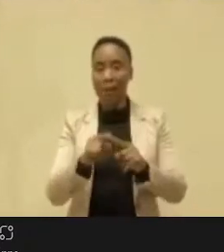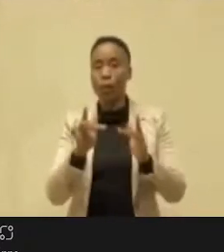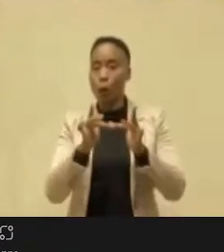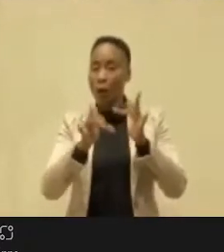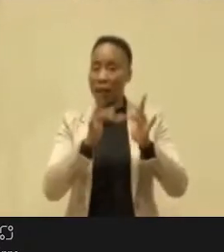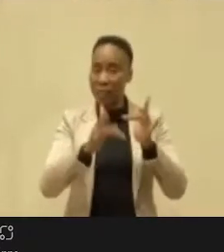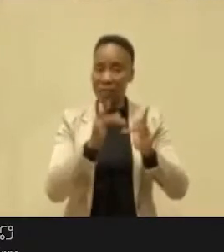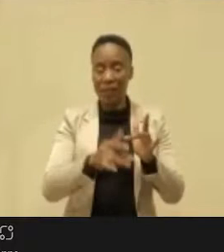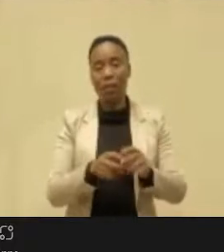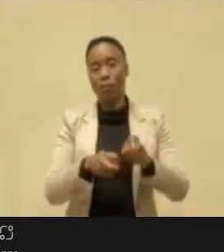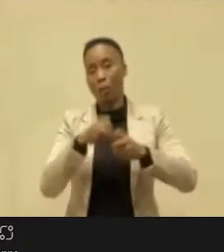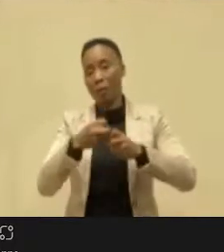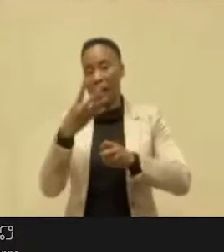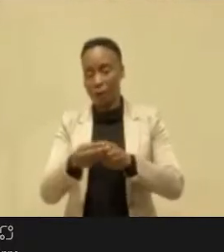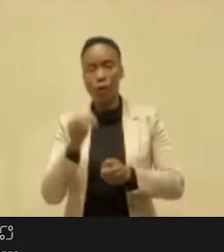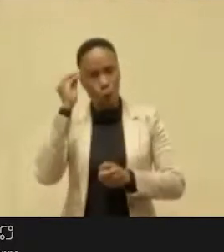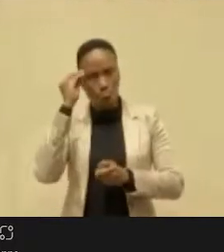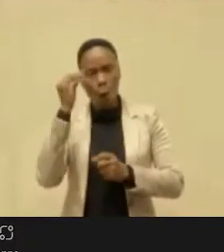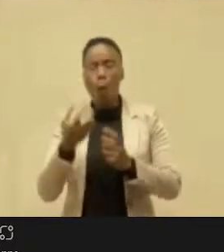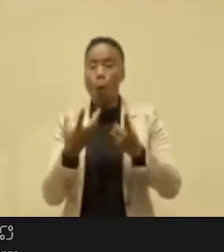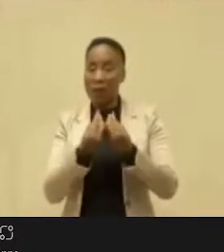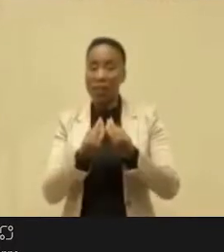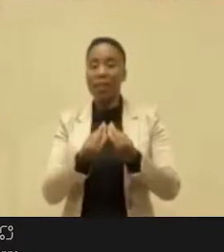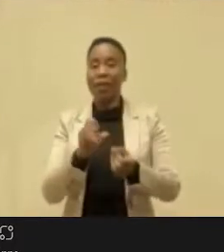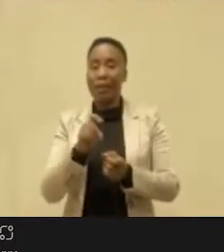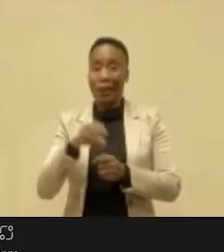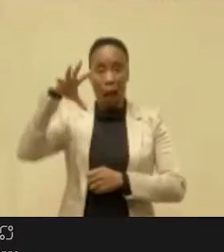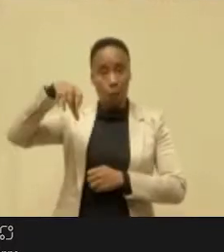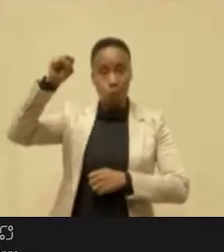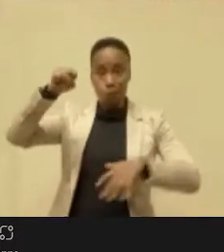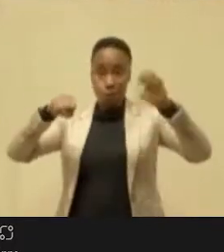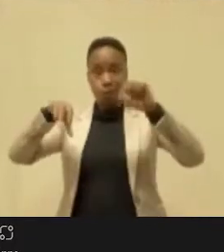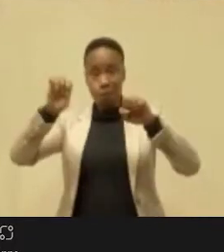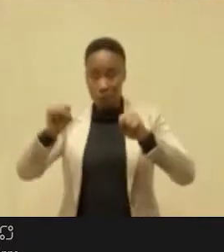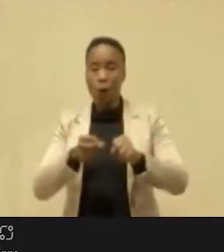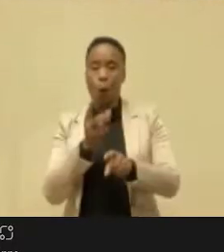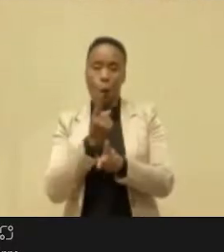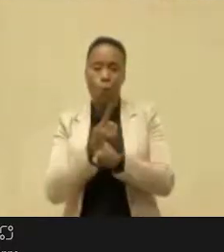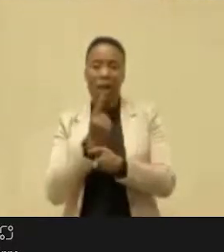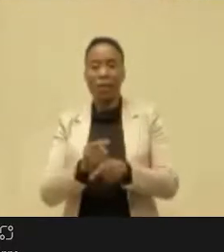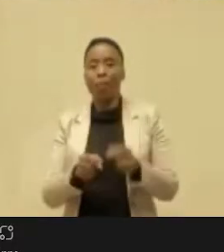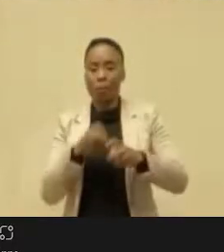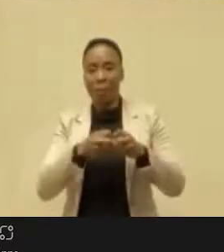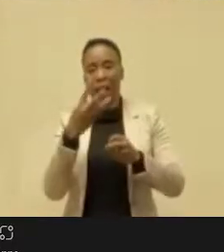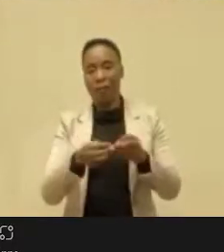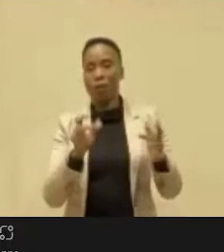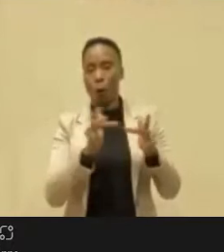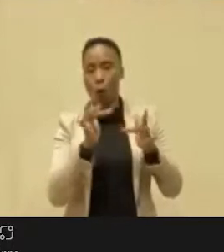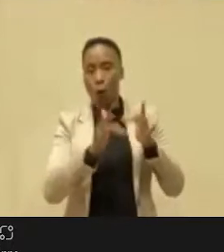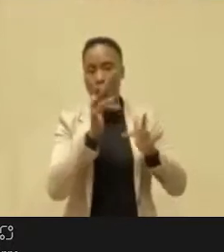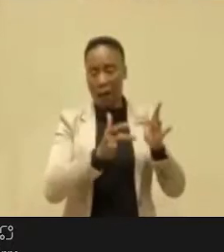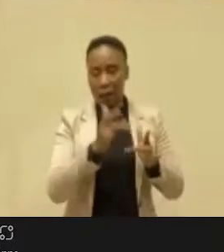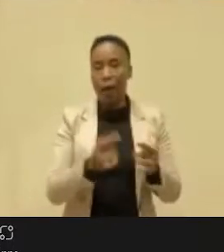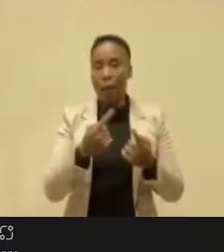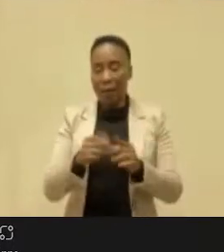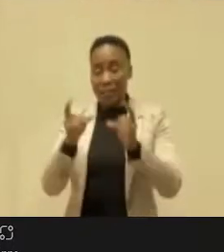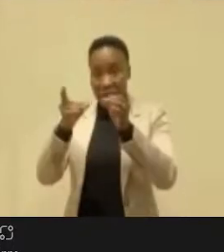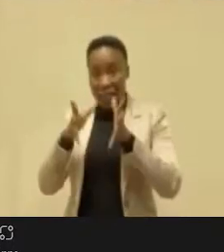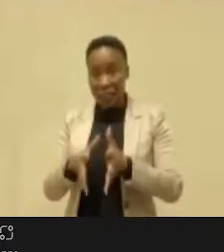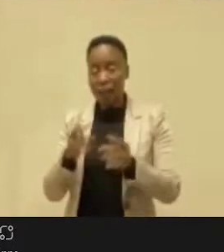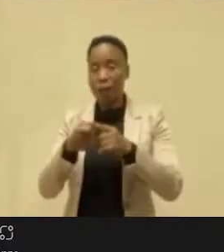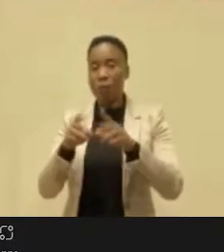load sharing there is always that issue but we will have someone from the uh a director from the